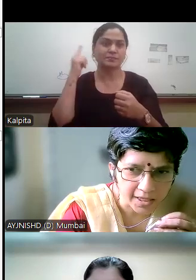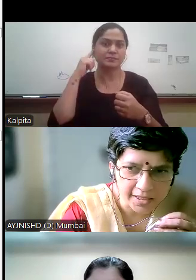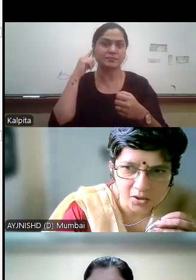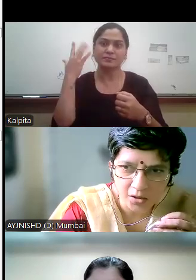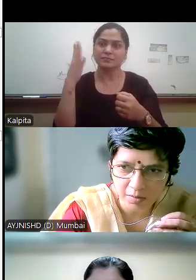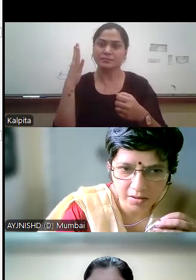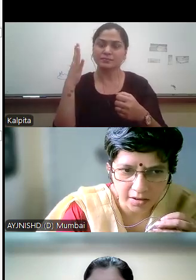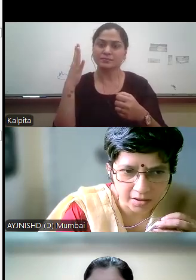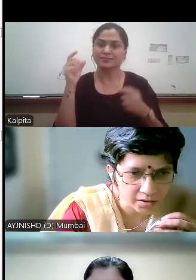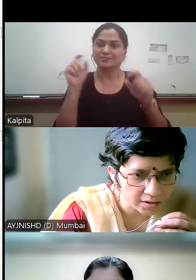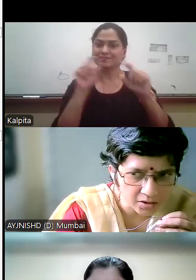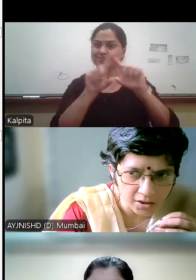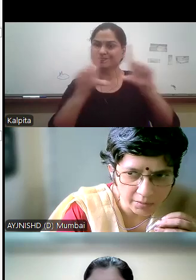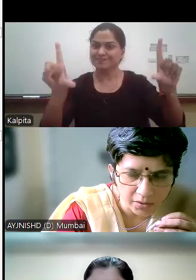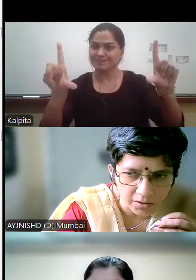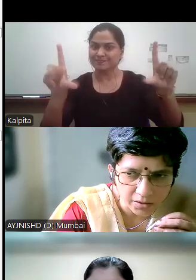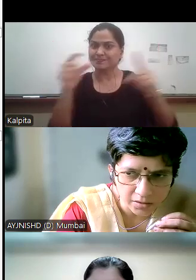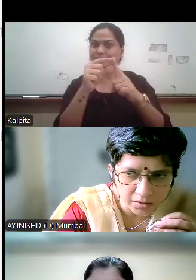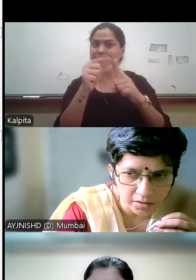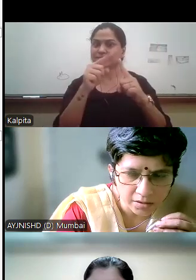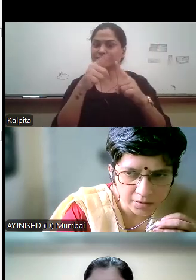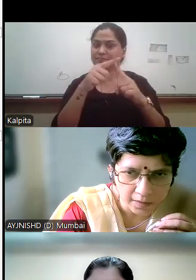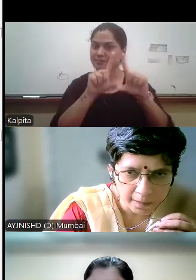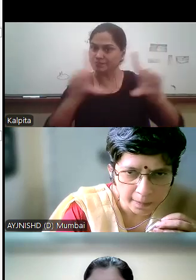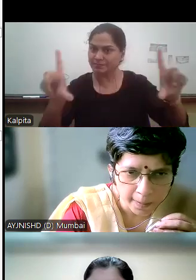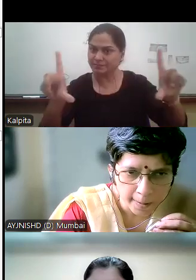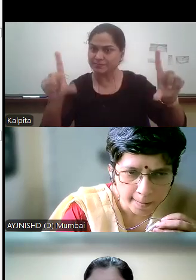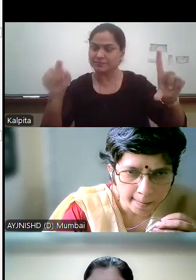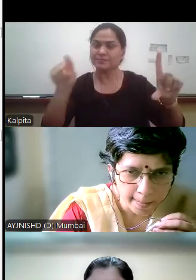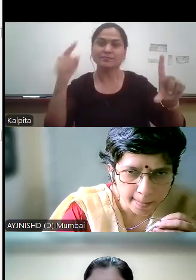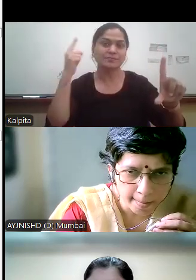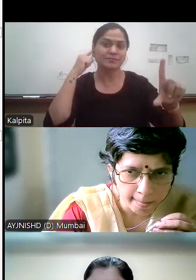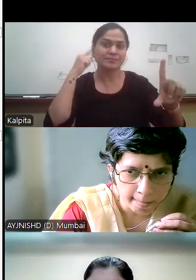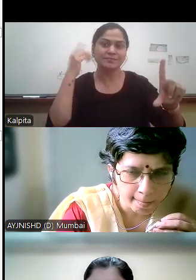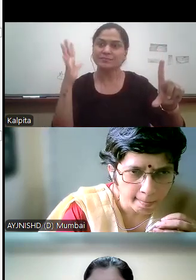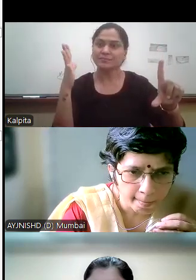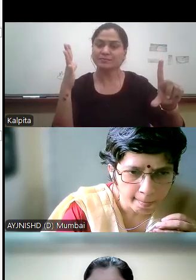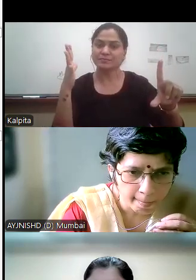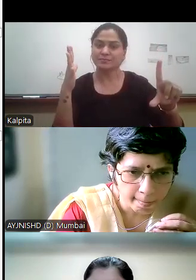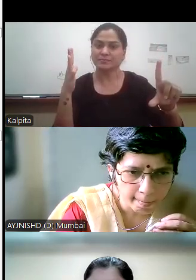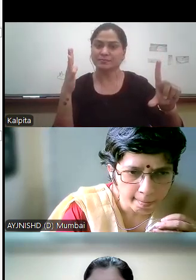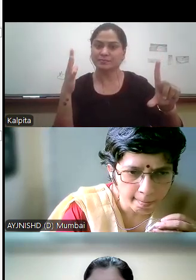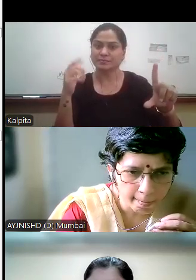The slide is on, but I think she's not able to listen. Just that they take a tree and